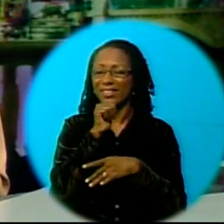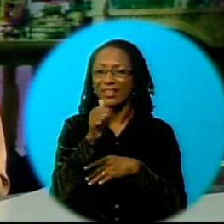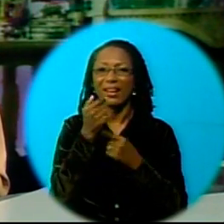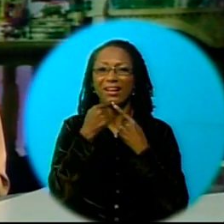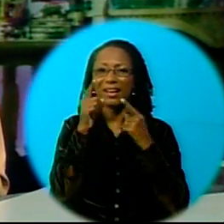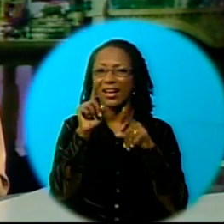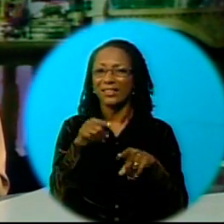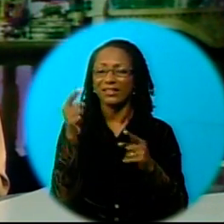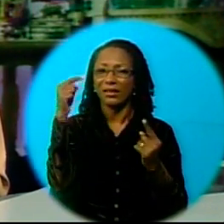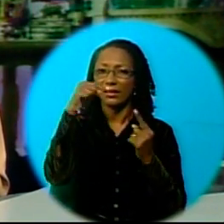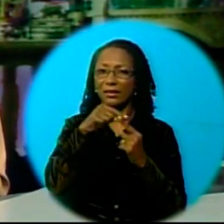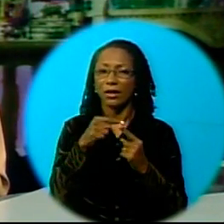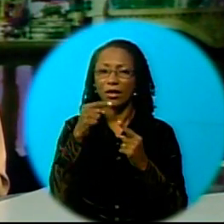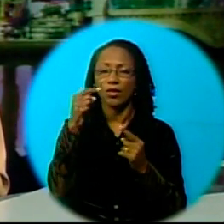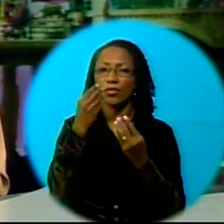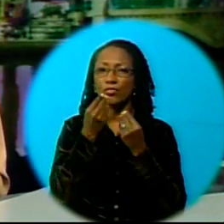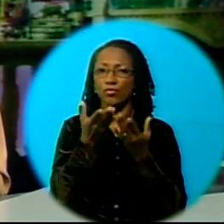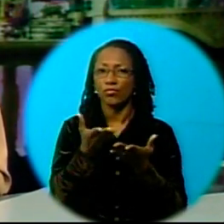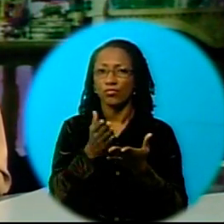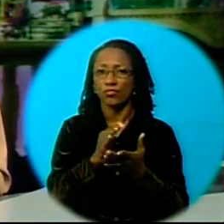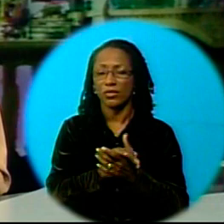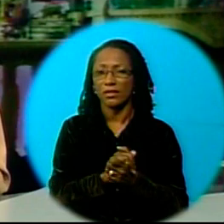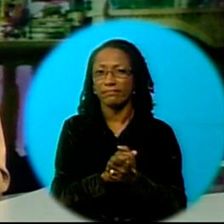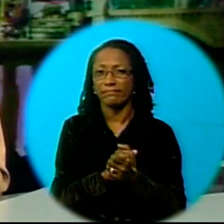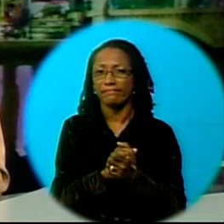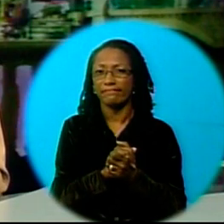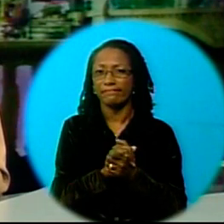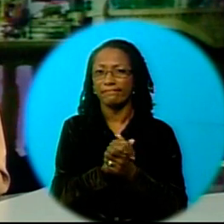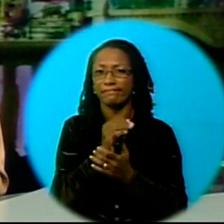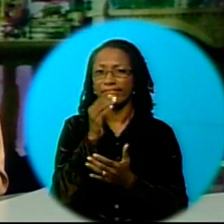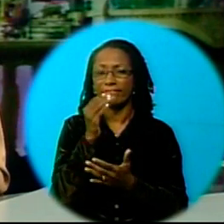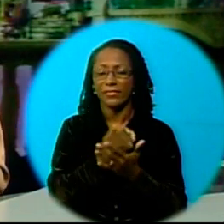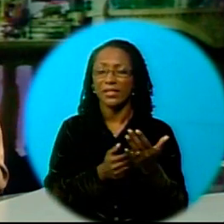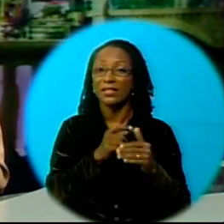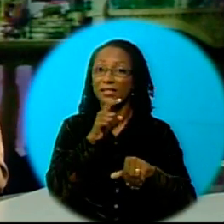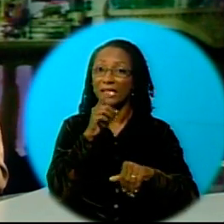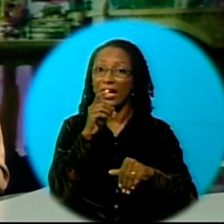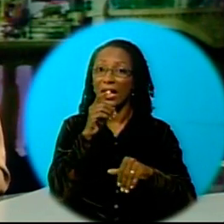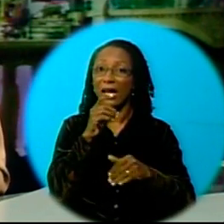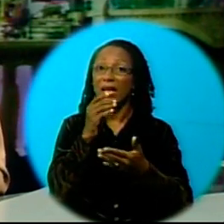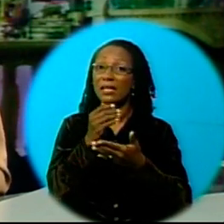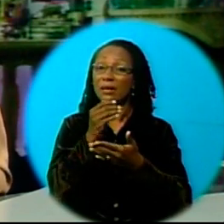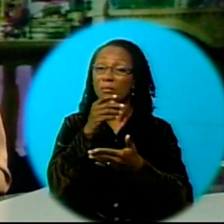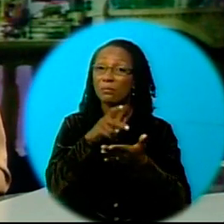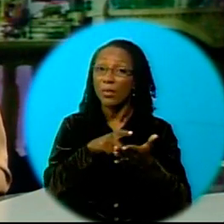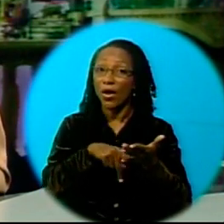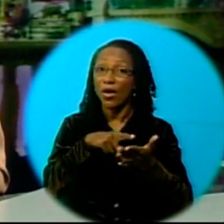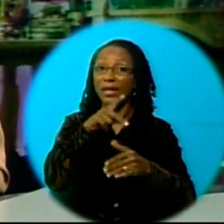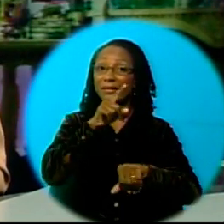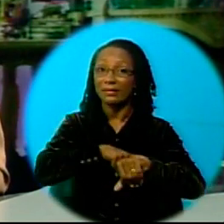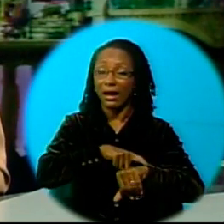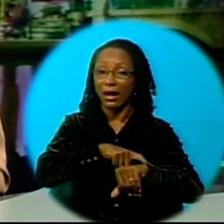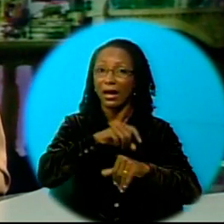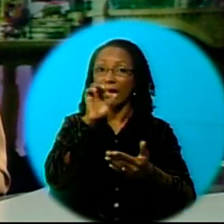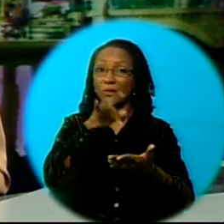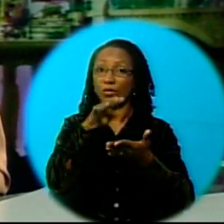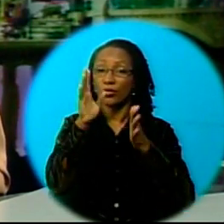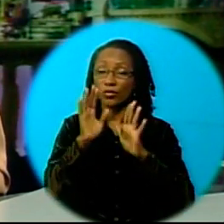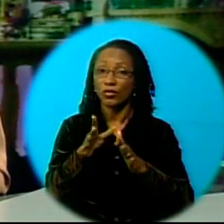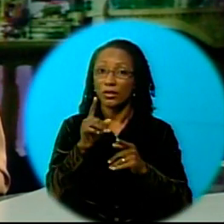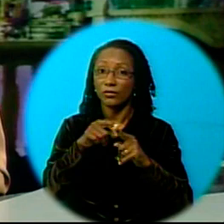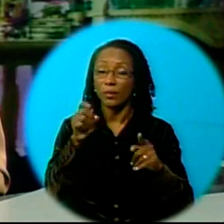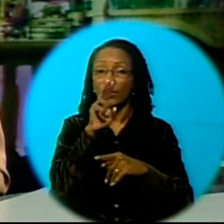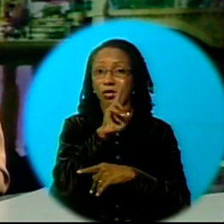response up to news time. Some part-time tutors at the University of the West Indies, Cave Hill, could be out of